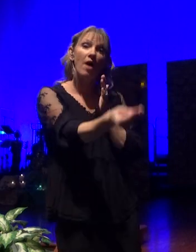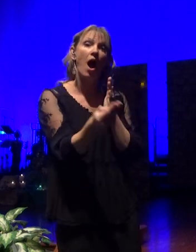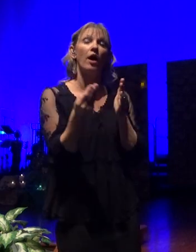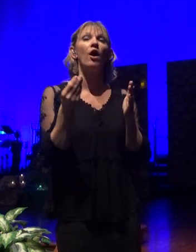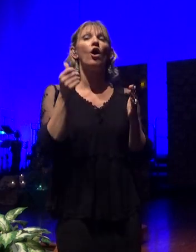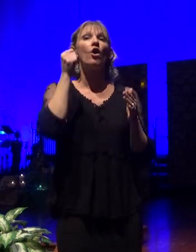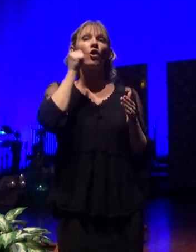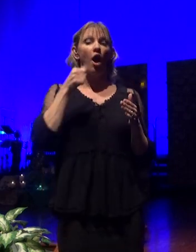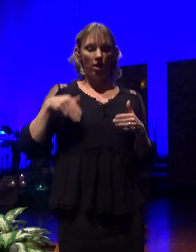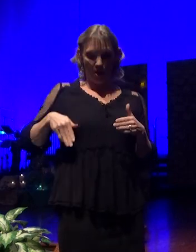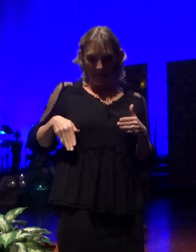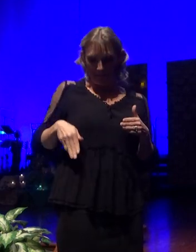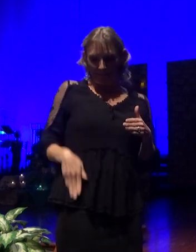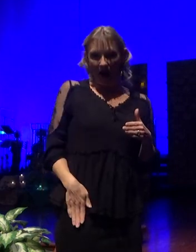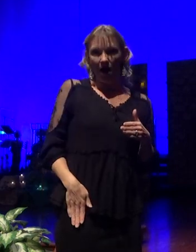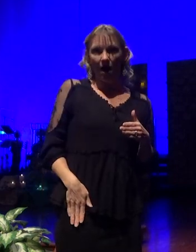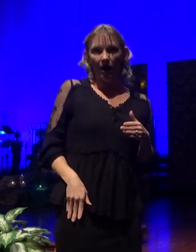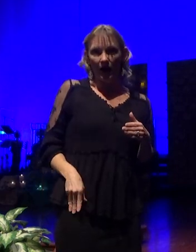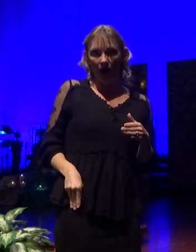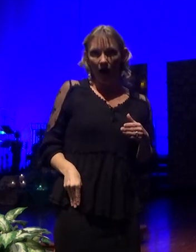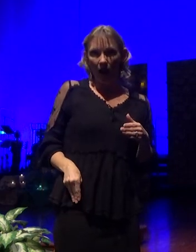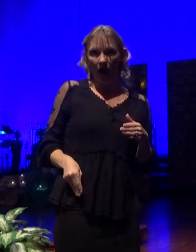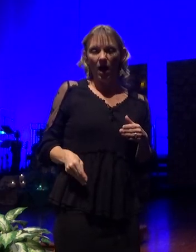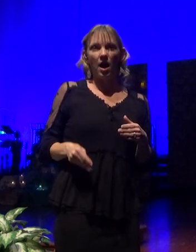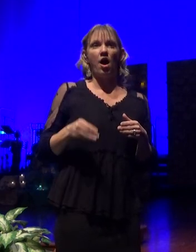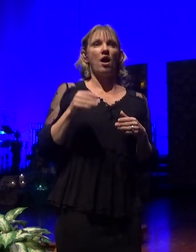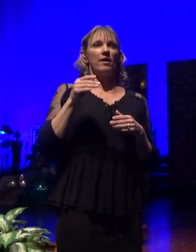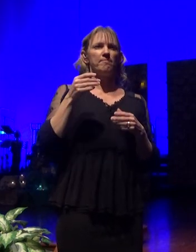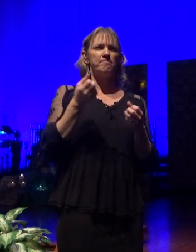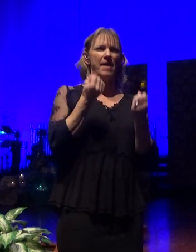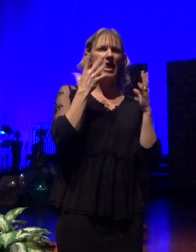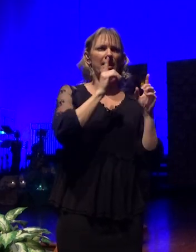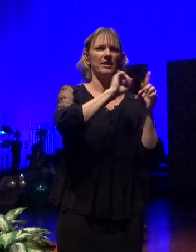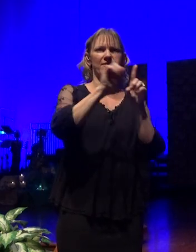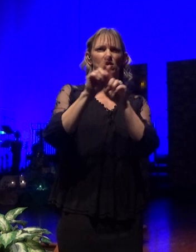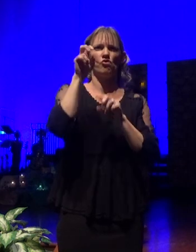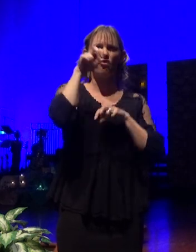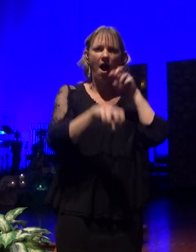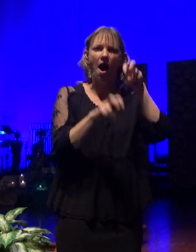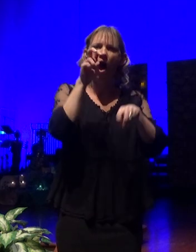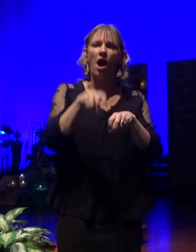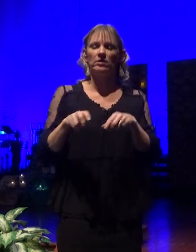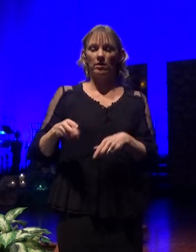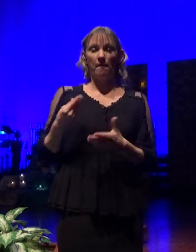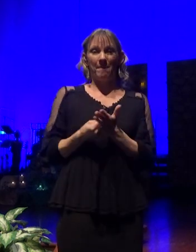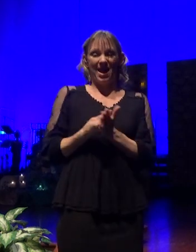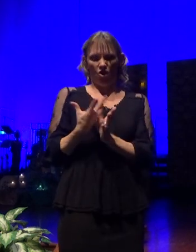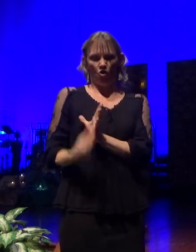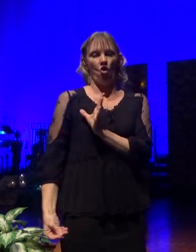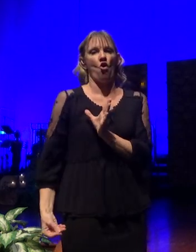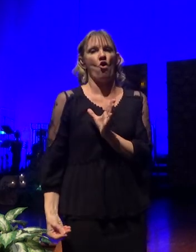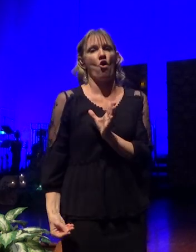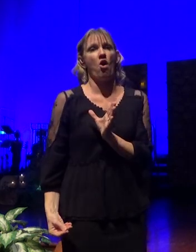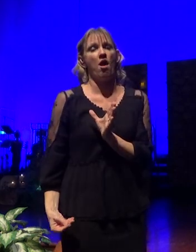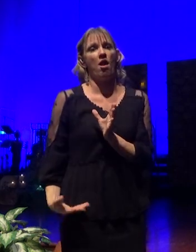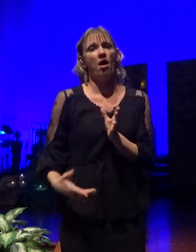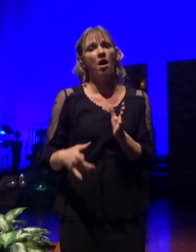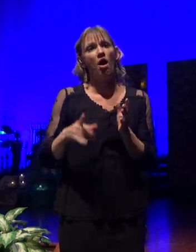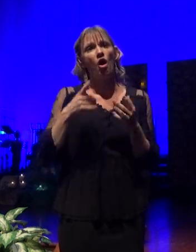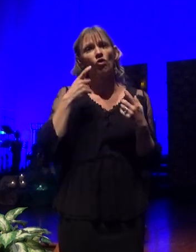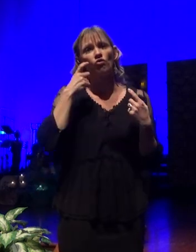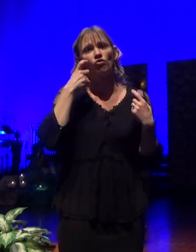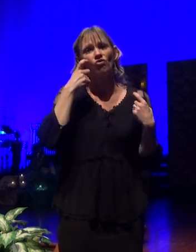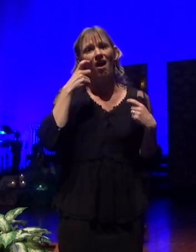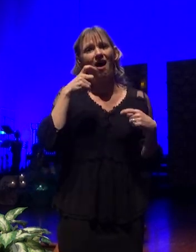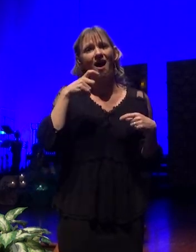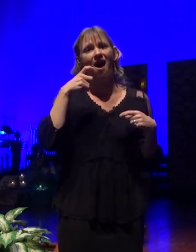girl reached inside her pocket after going on all those rides, her 20 bill was gone. She started crying because